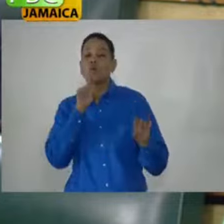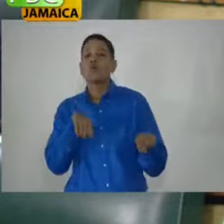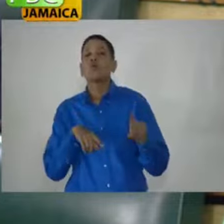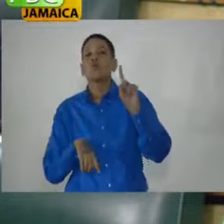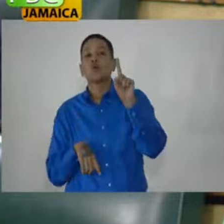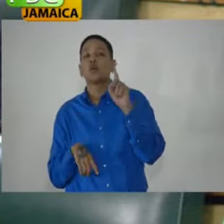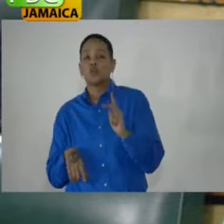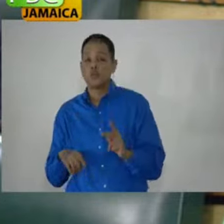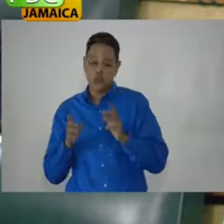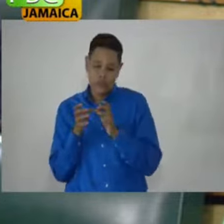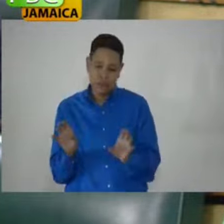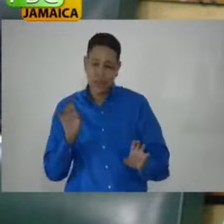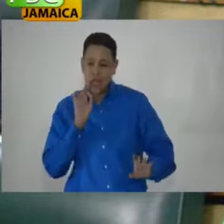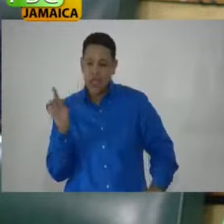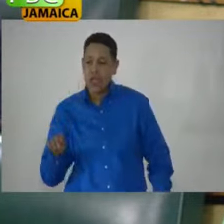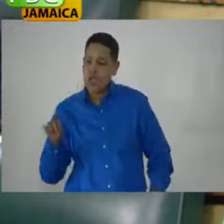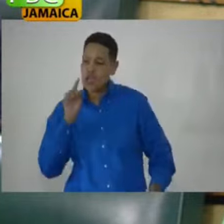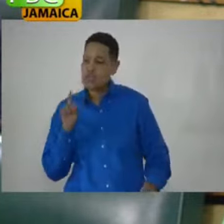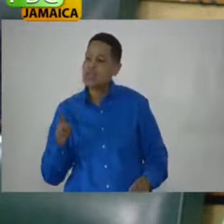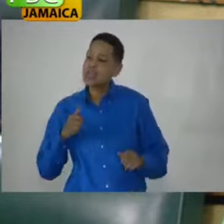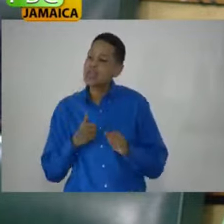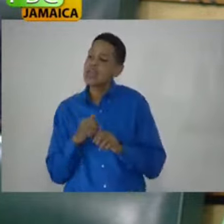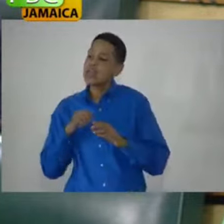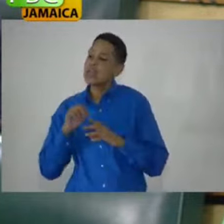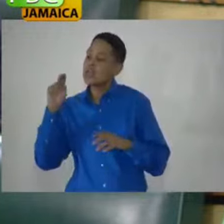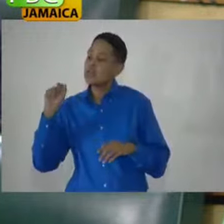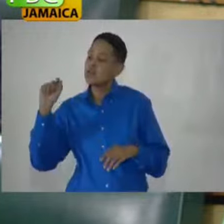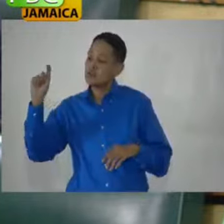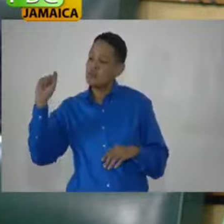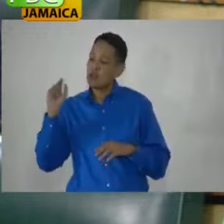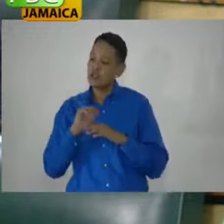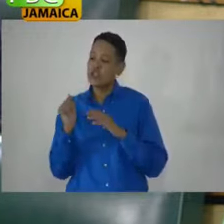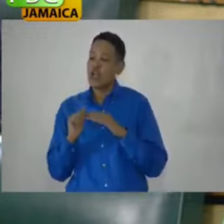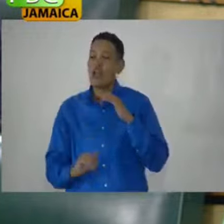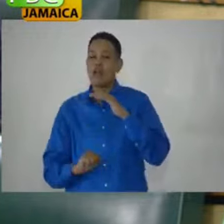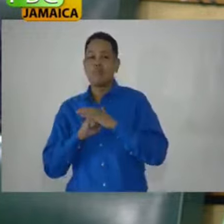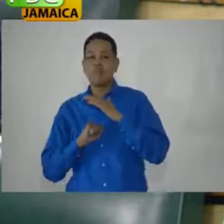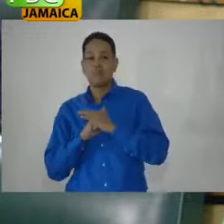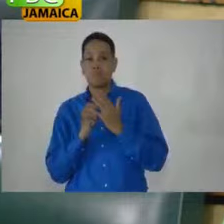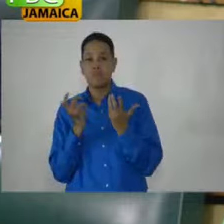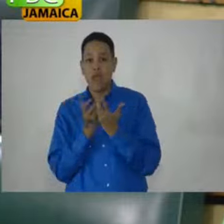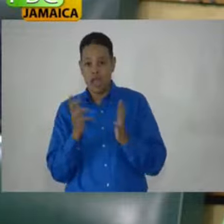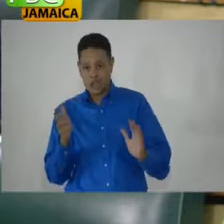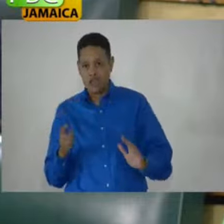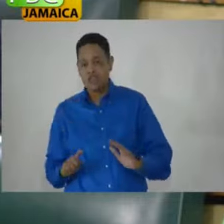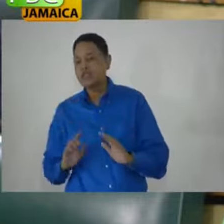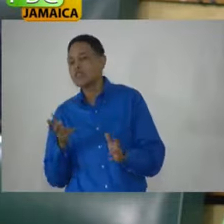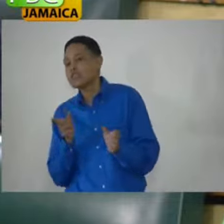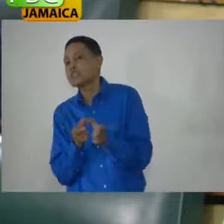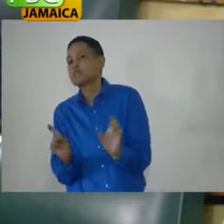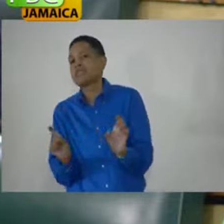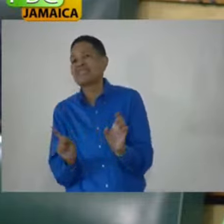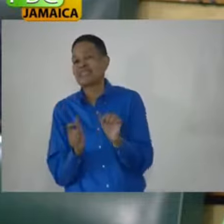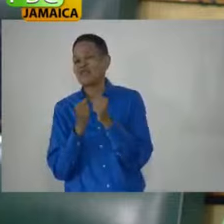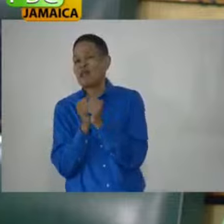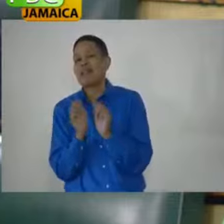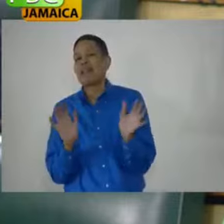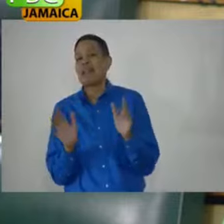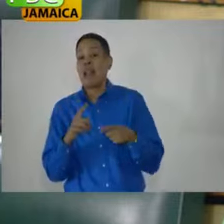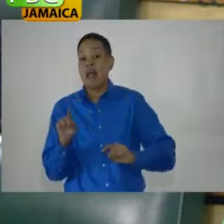seeing is a splitting of the orders to fall within the US 100 de minimis allotment and